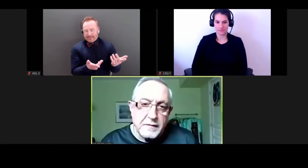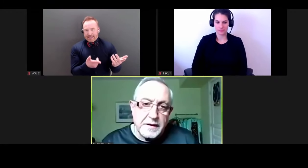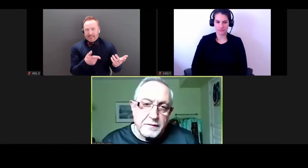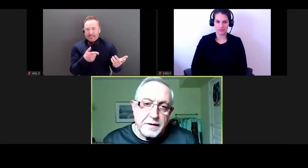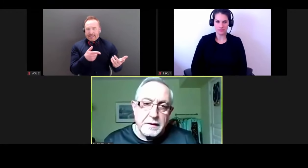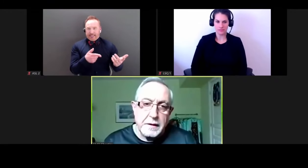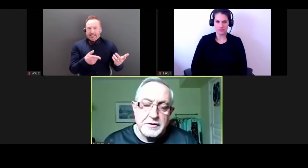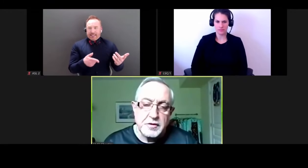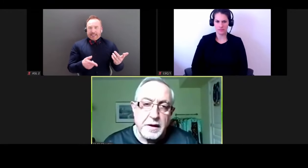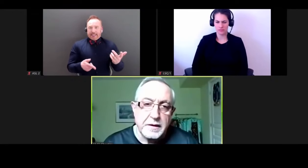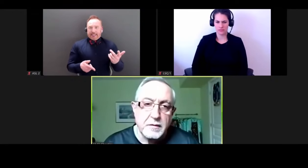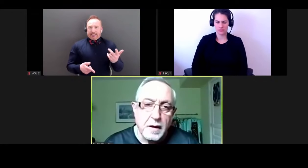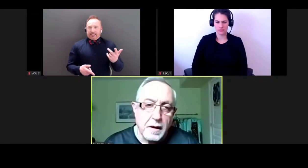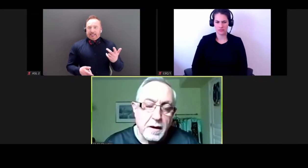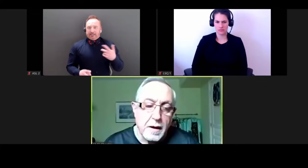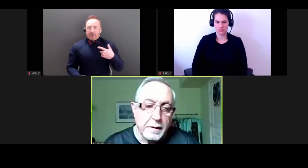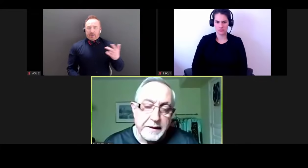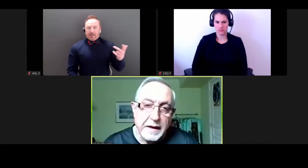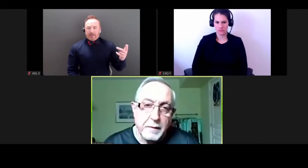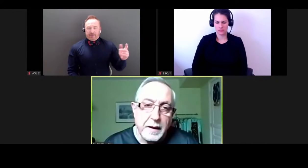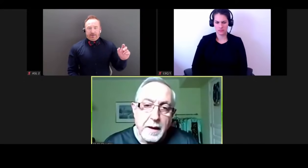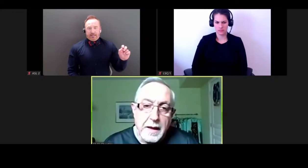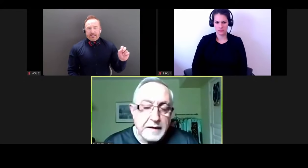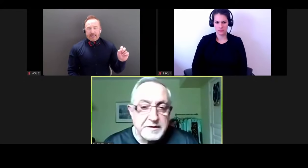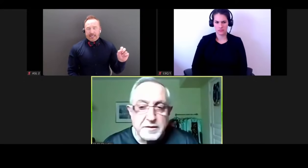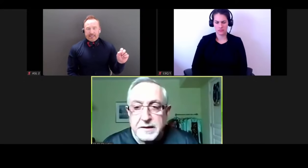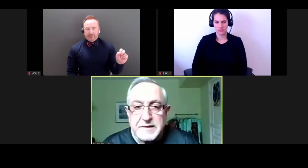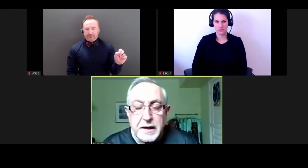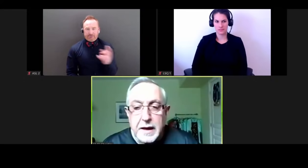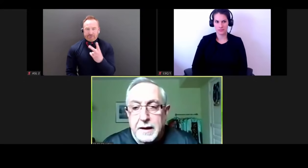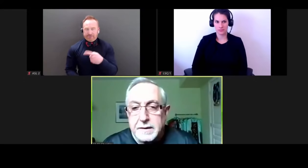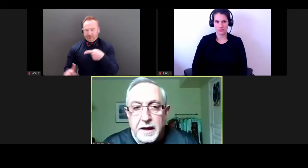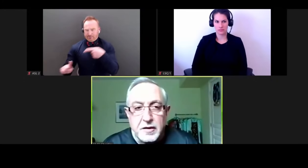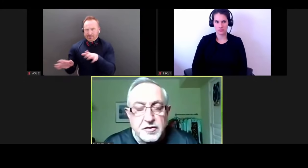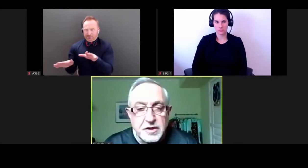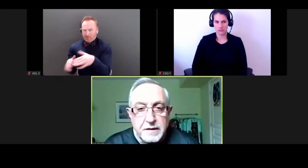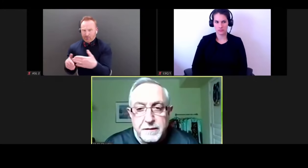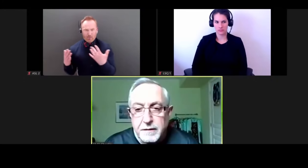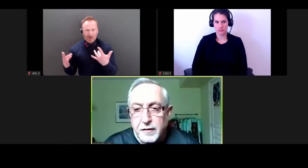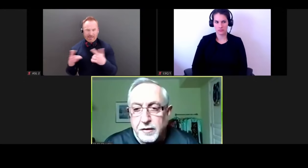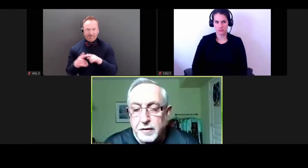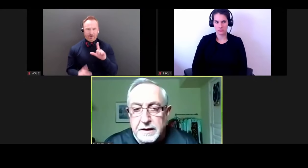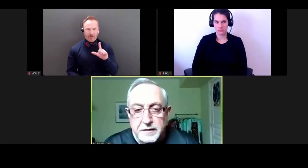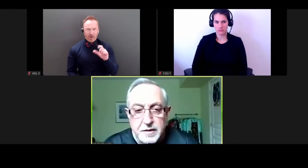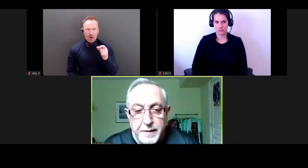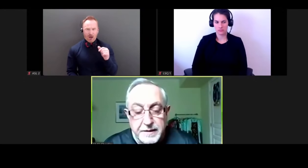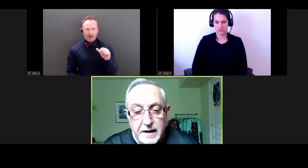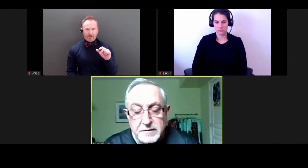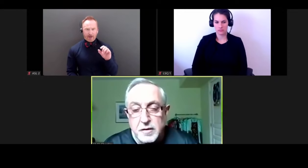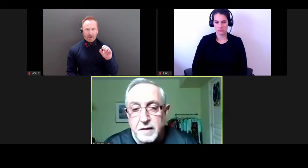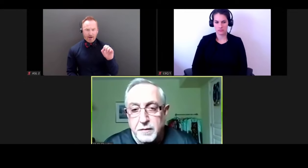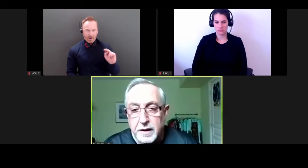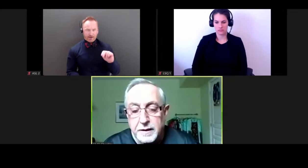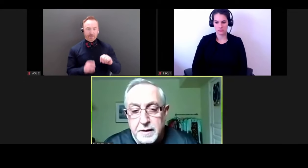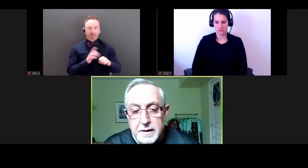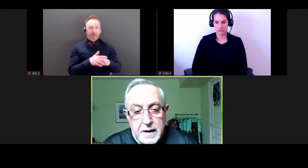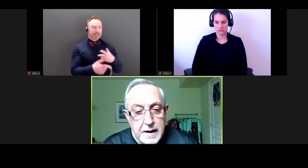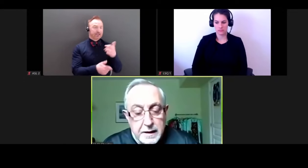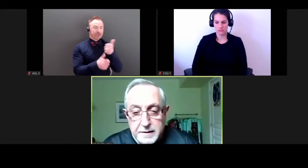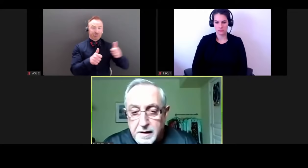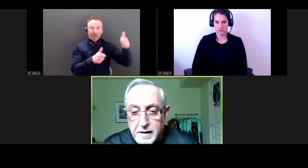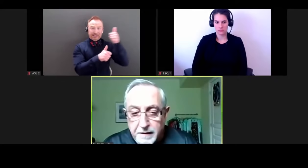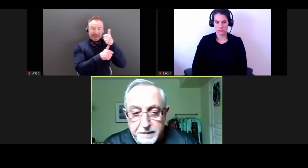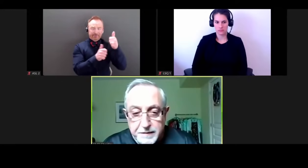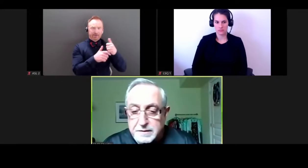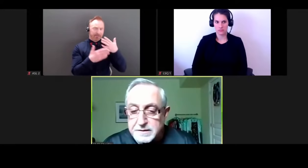of waiting for each one to log on? But anyway, I just want to say thank you, Chief, for your leadership, and thanks to everyone,